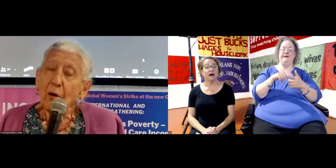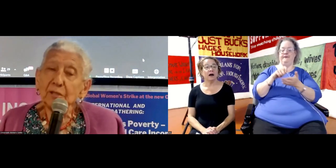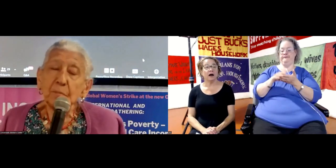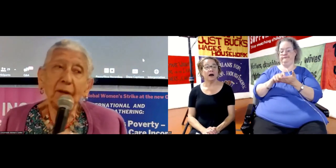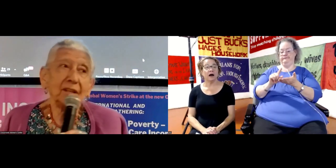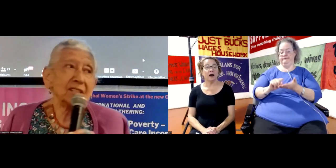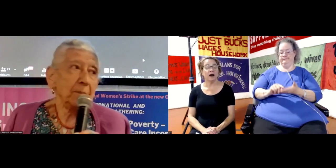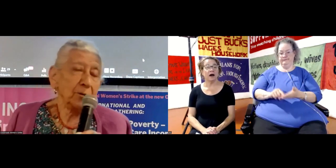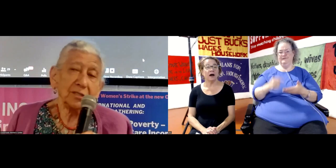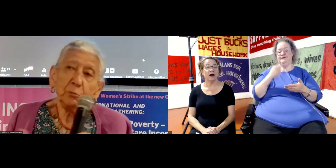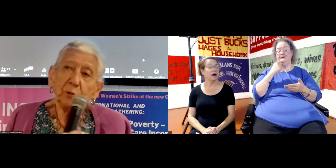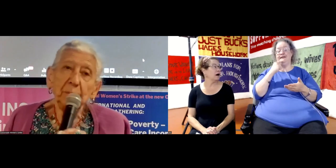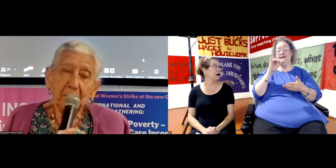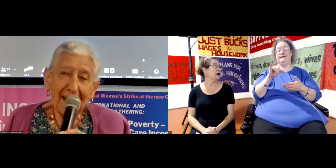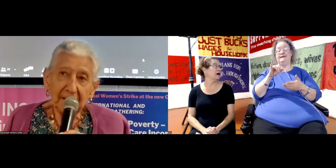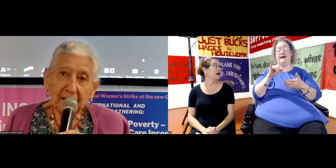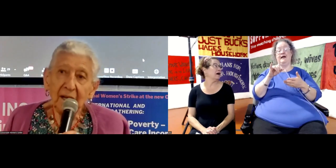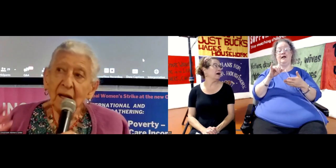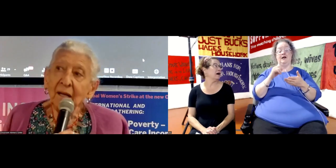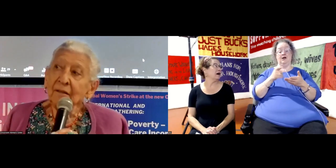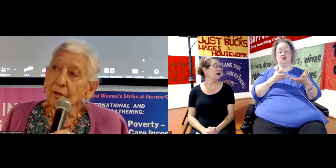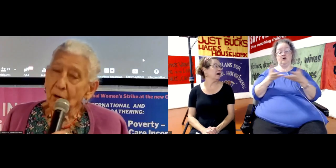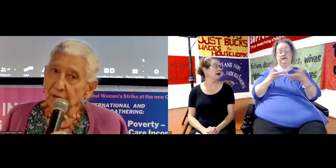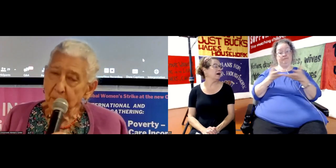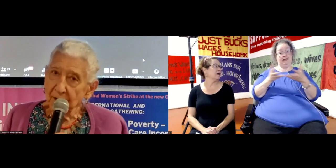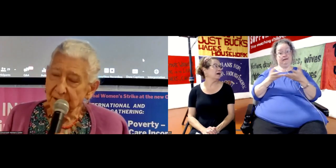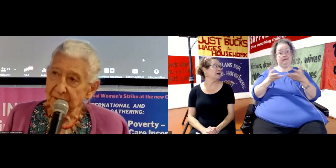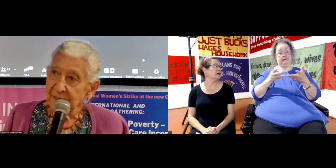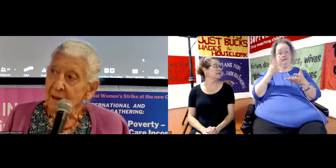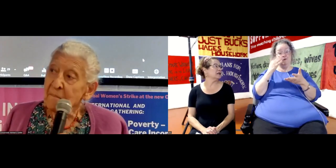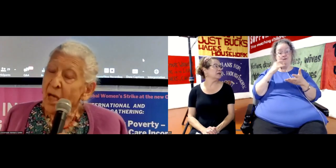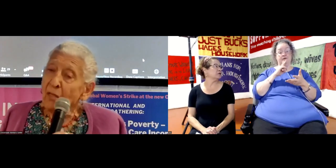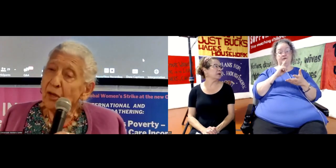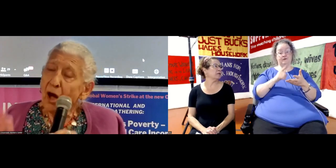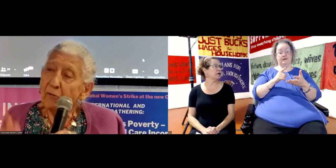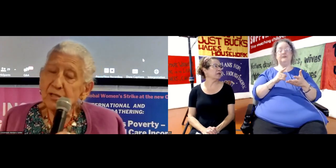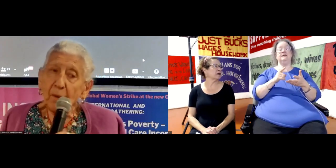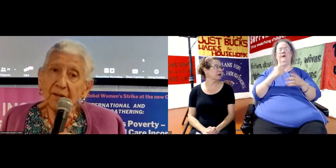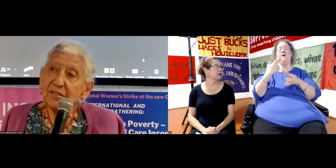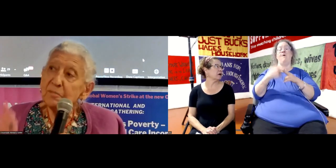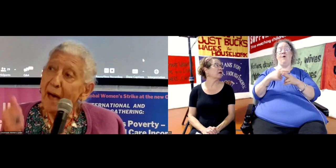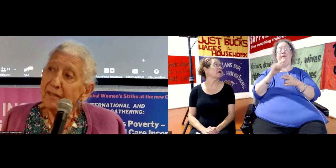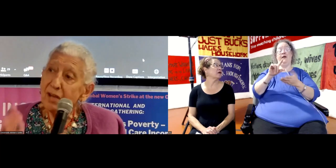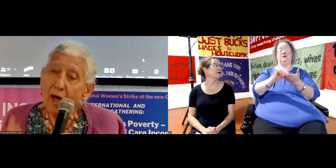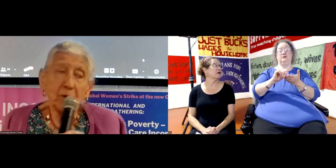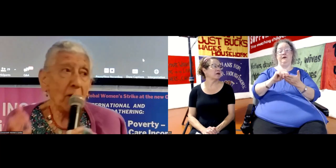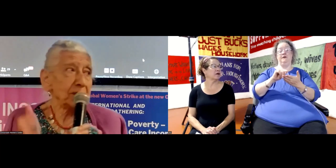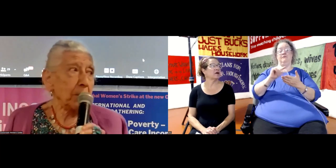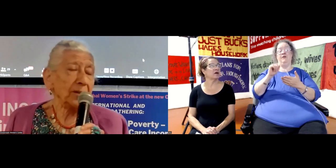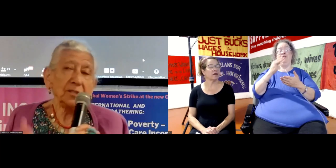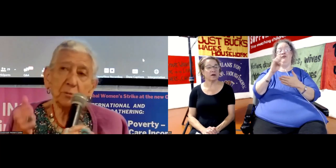it Correspondence because it will be mainly the correspondence. The correspondence, by the